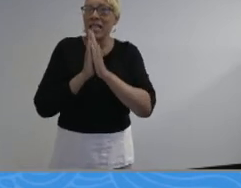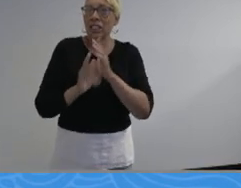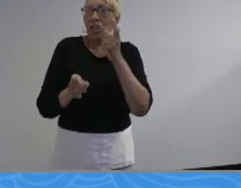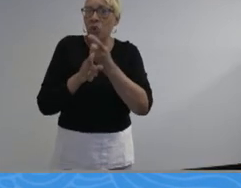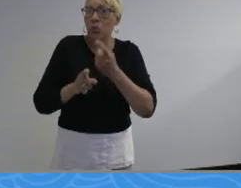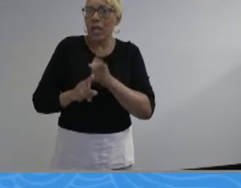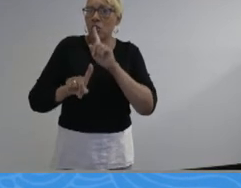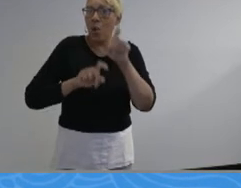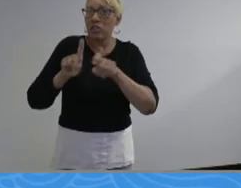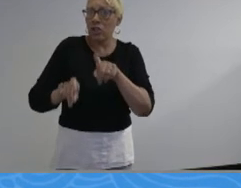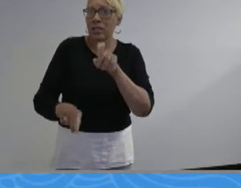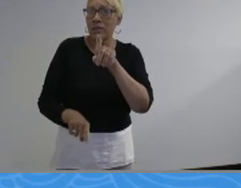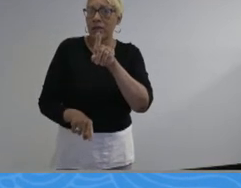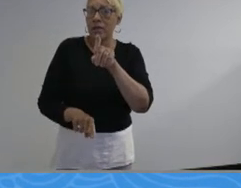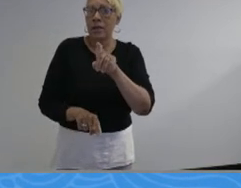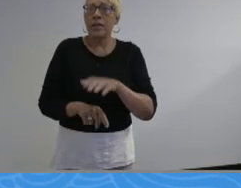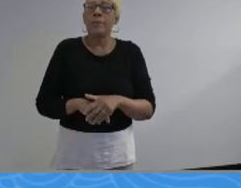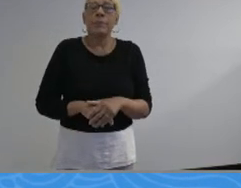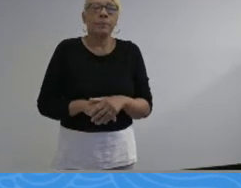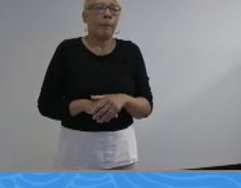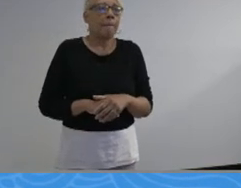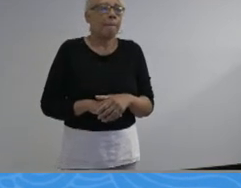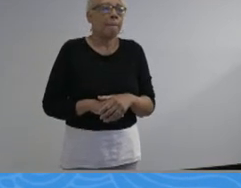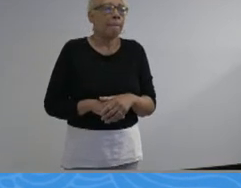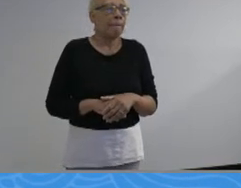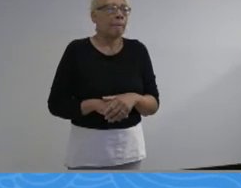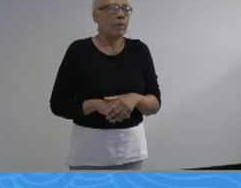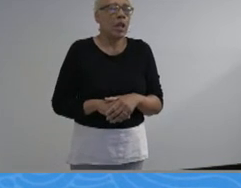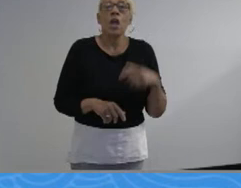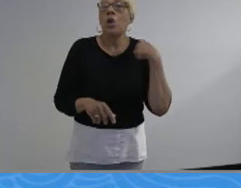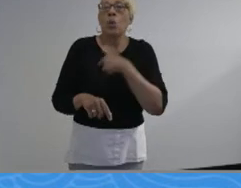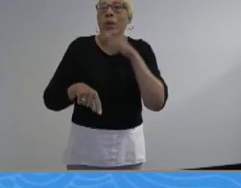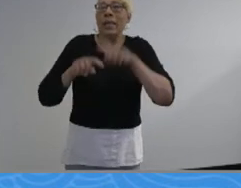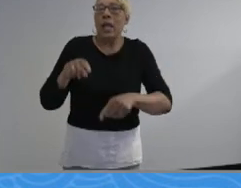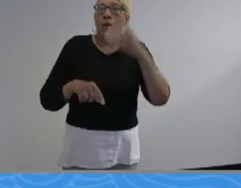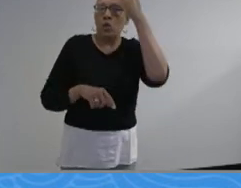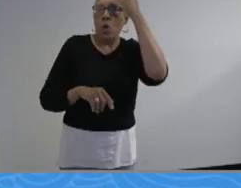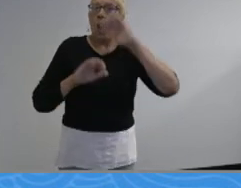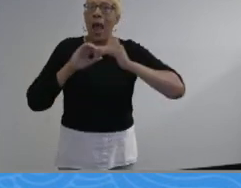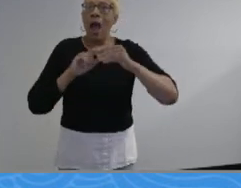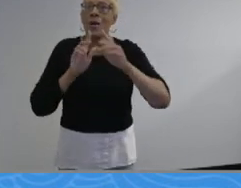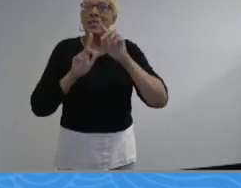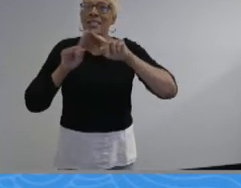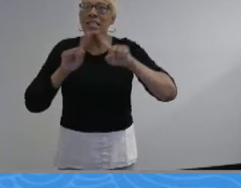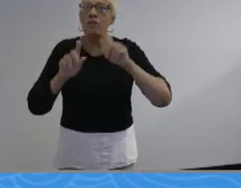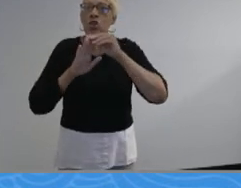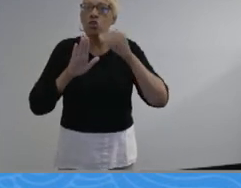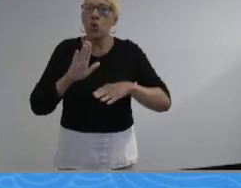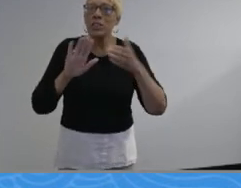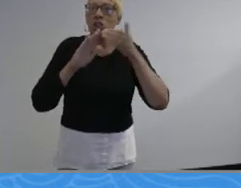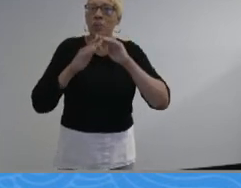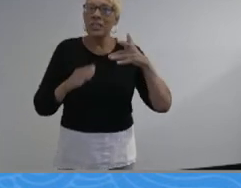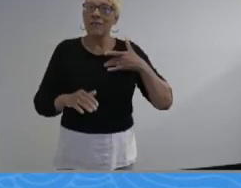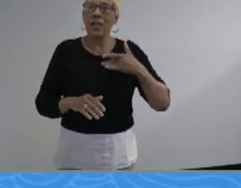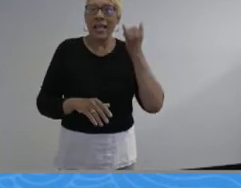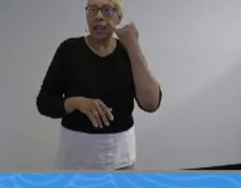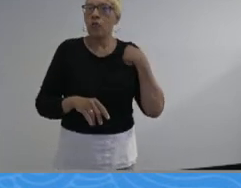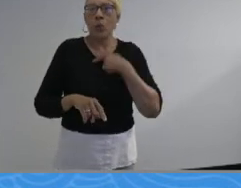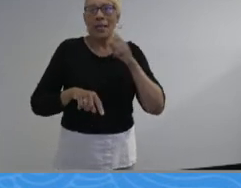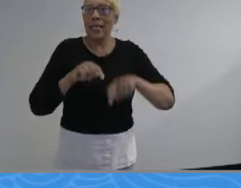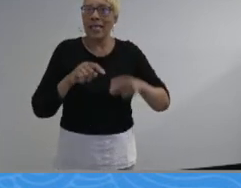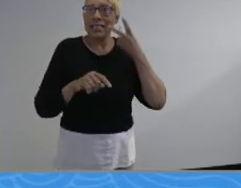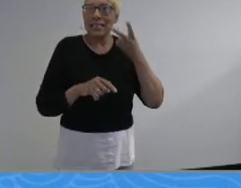questions? Are the metrics disaggregated? Because we can't know how different students and communities are doing if we can't see that. Are